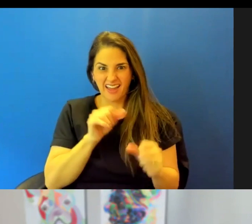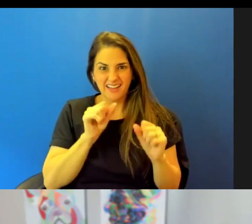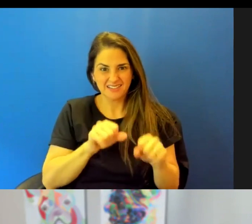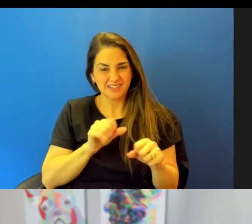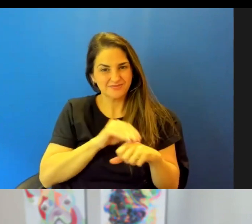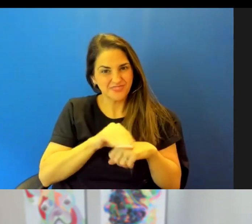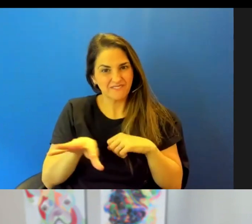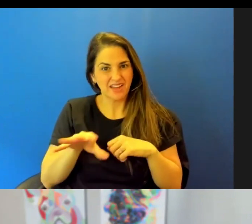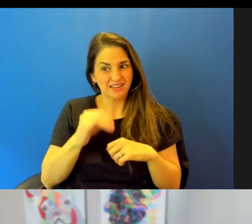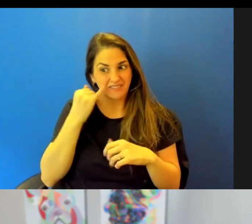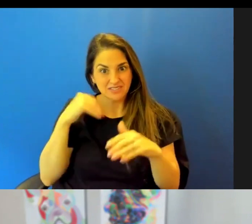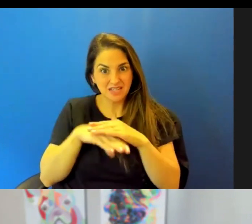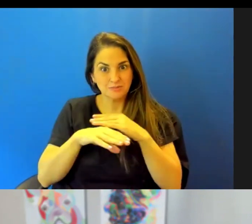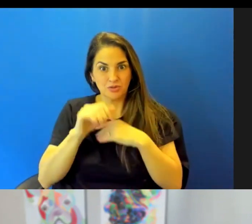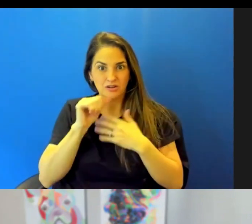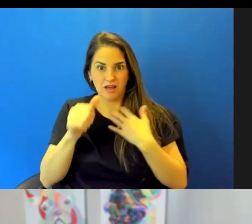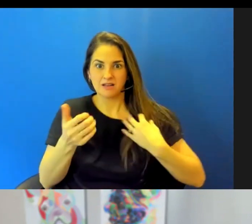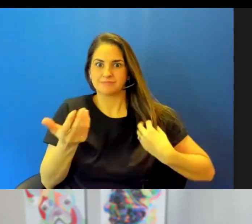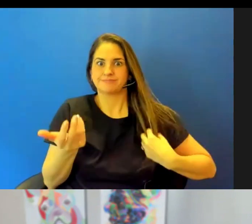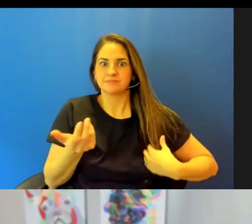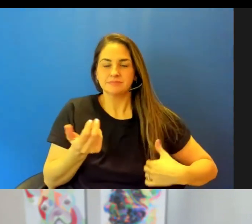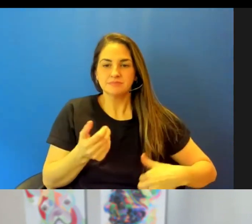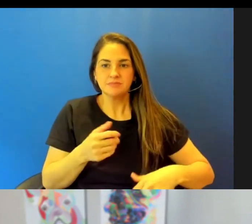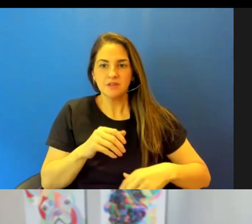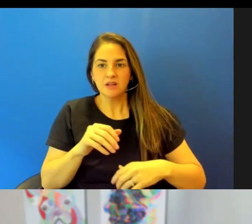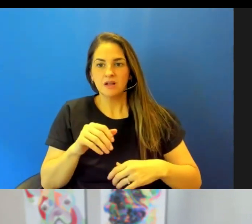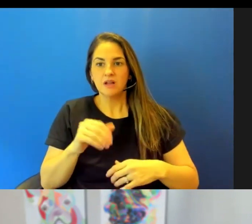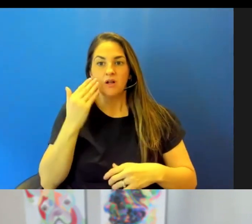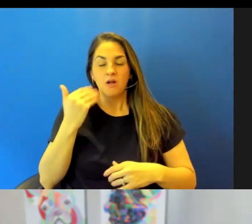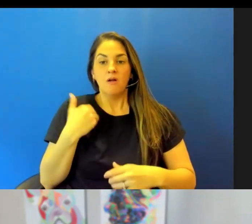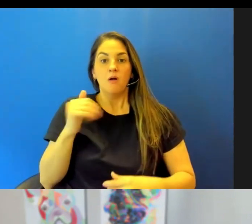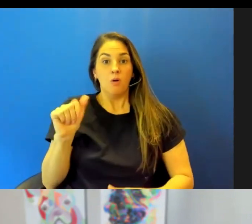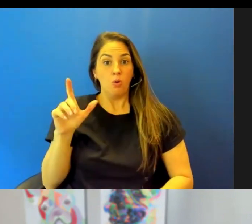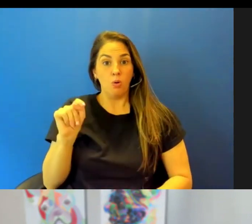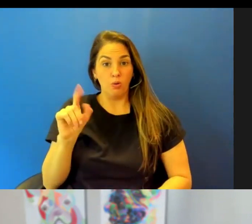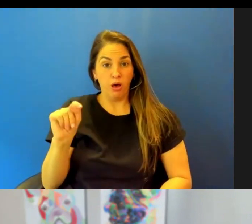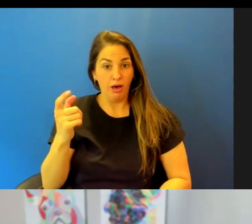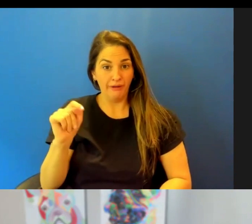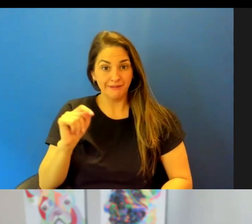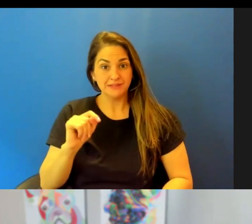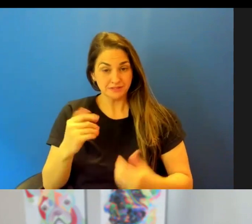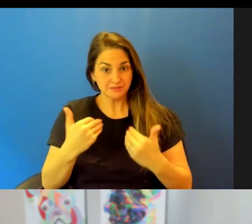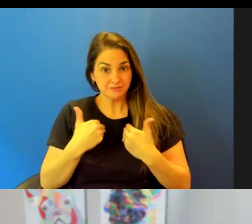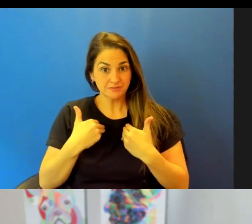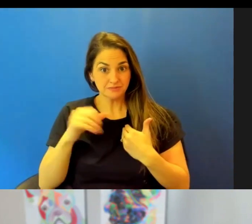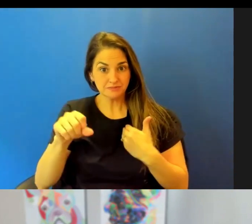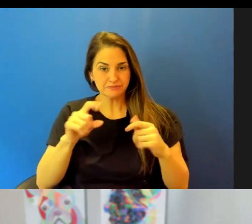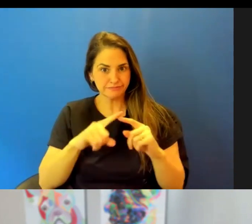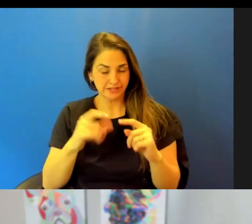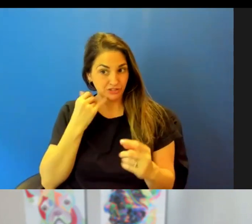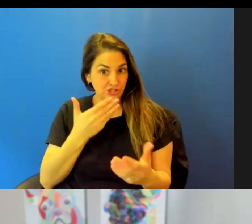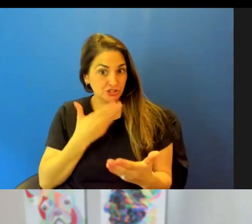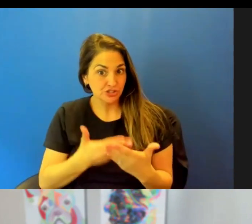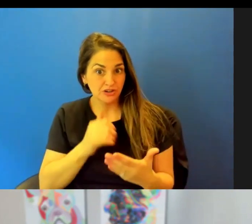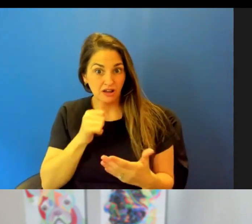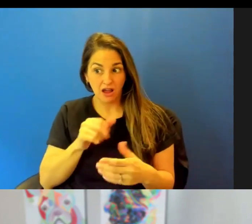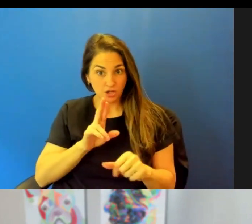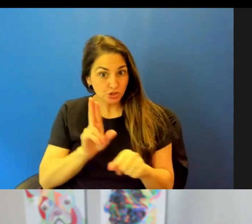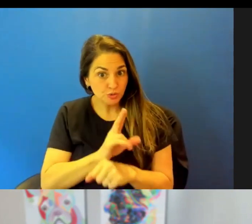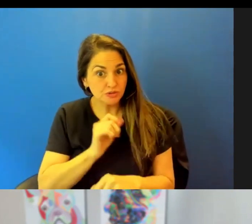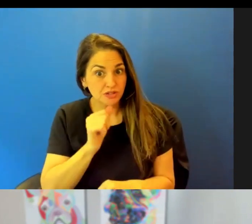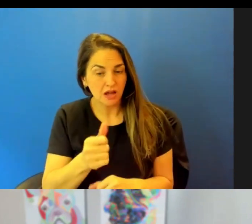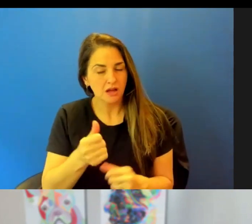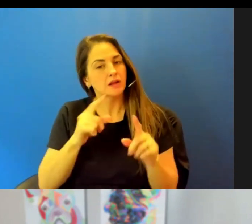some chatter about, well, just because the alt text is there doesn't mean it's good alt text. So to have conversations about